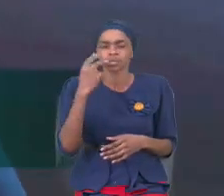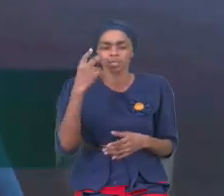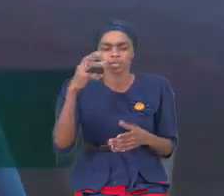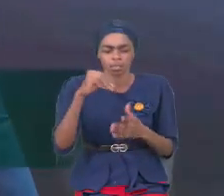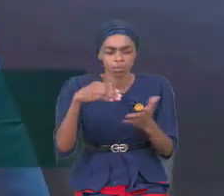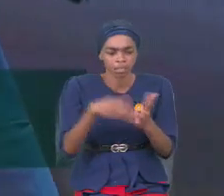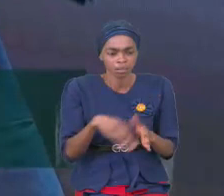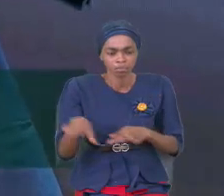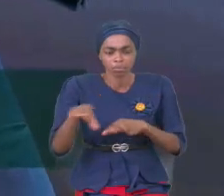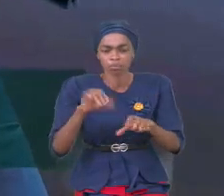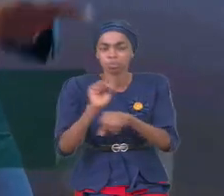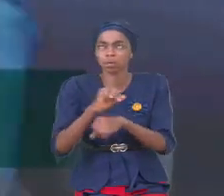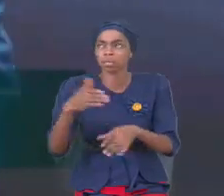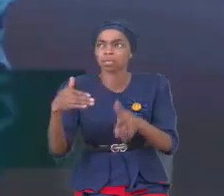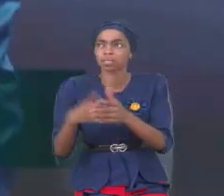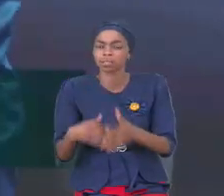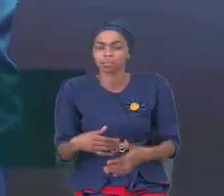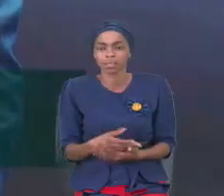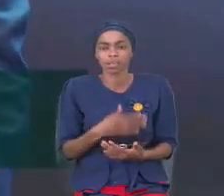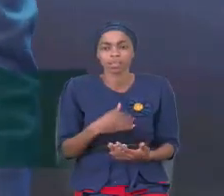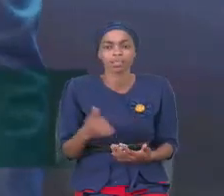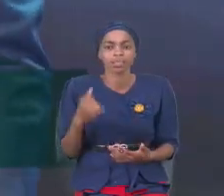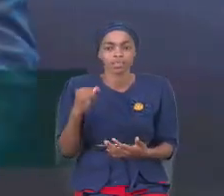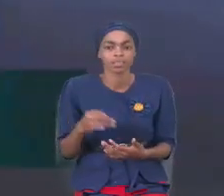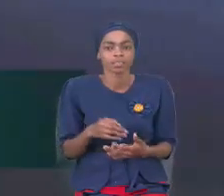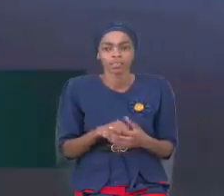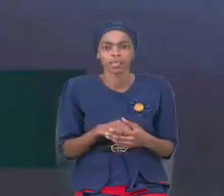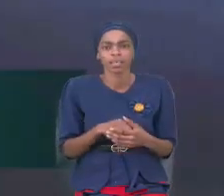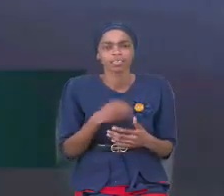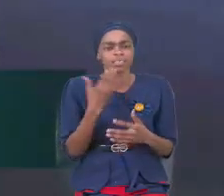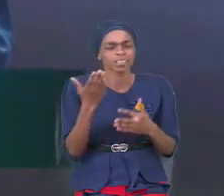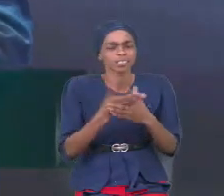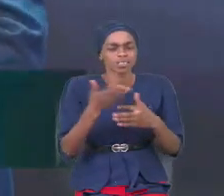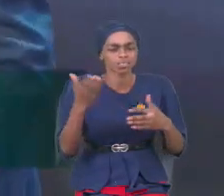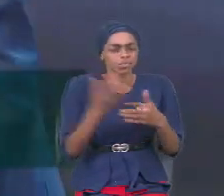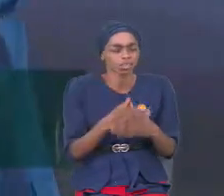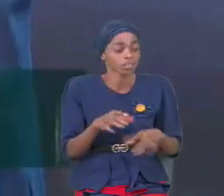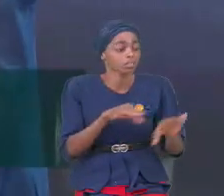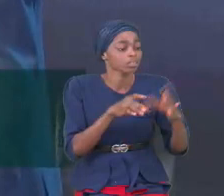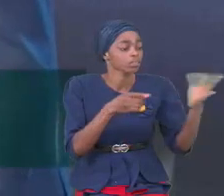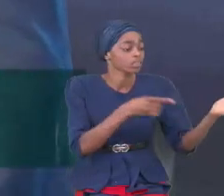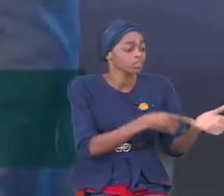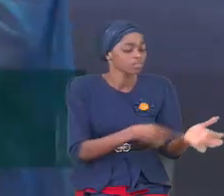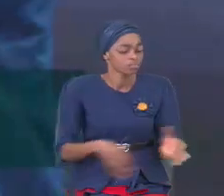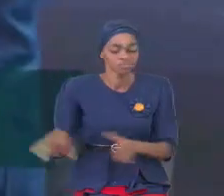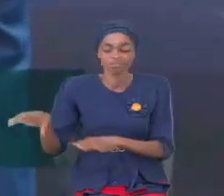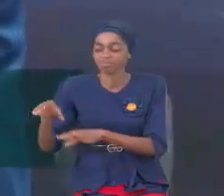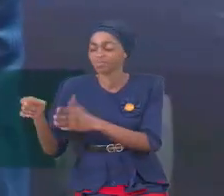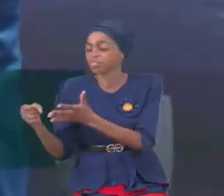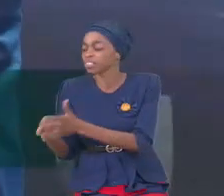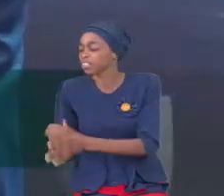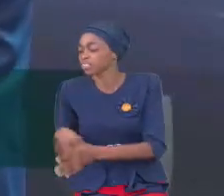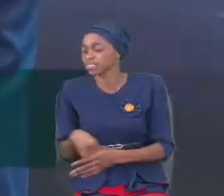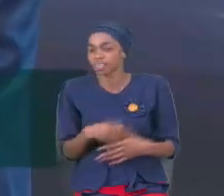spread themselves thin, and they do this, and do this, and do that. They plant here. They don't